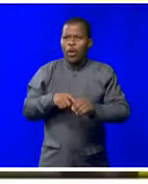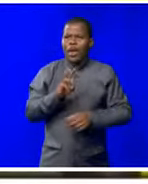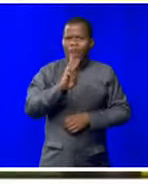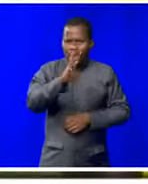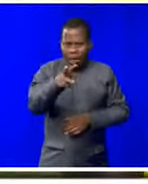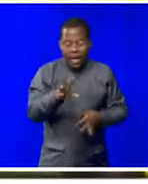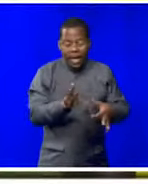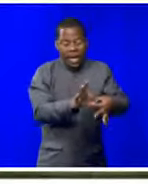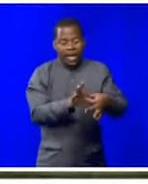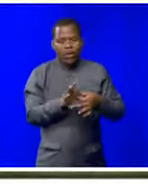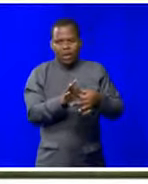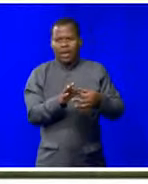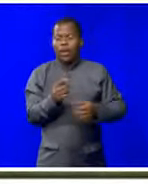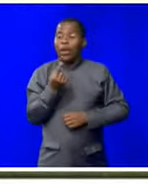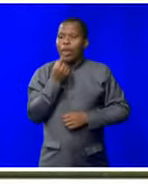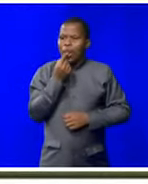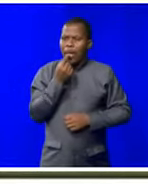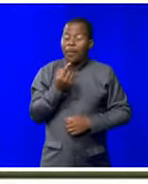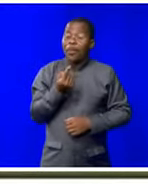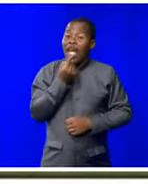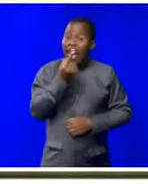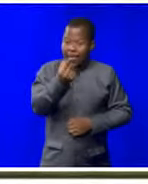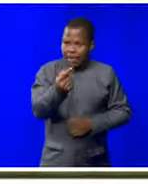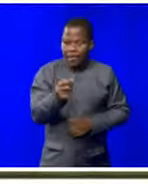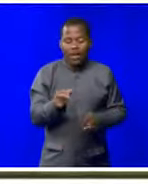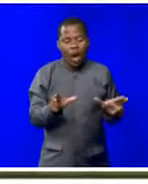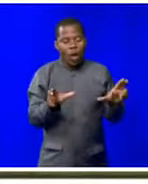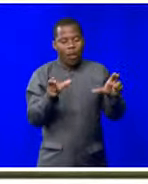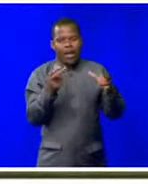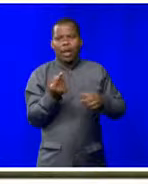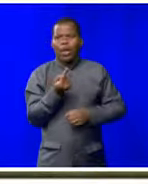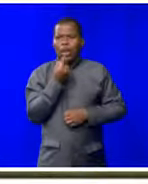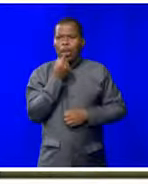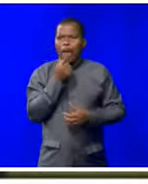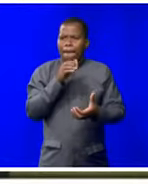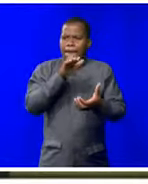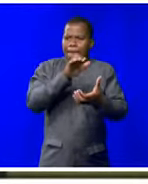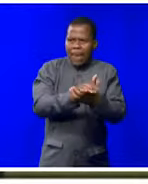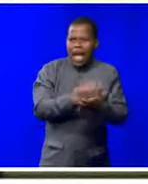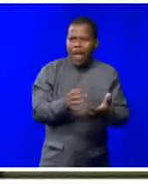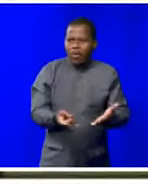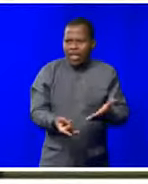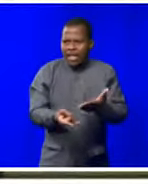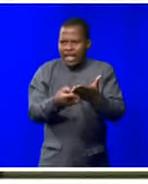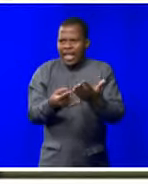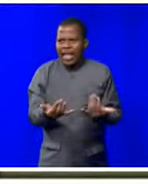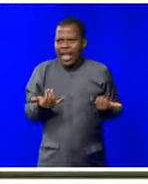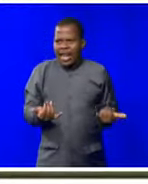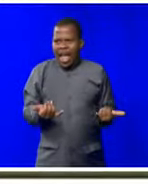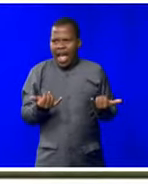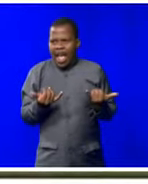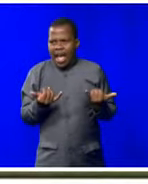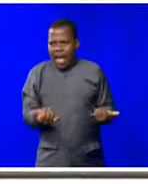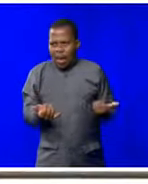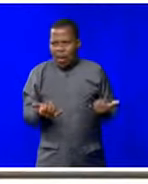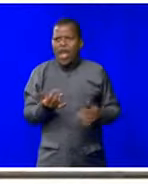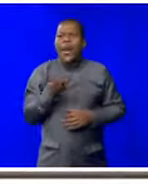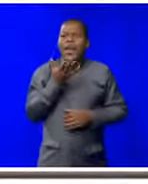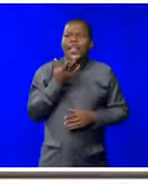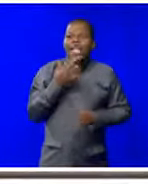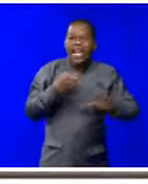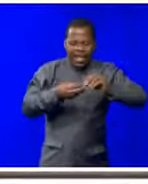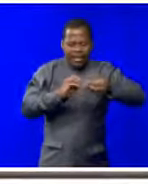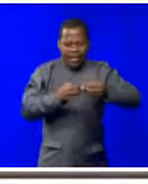says their collaboration with Eswatini Referees Committee has helped them note the unfair judgments that at times